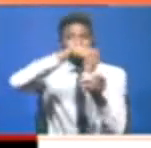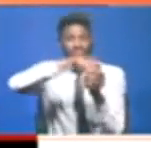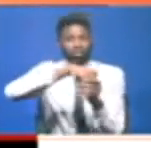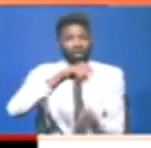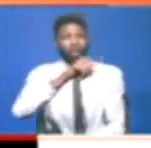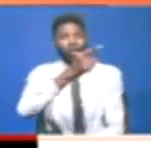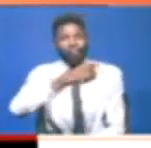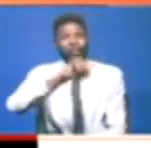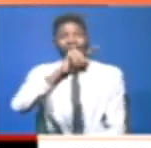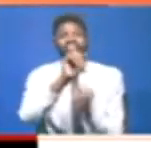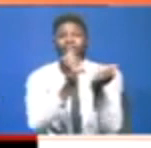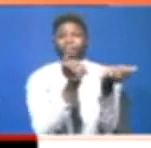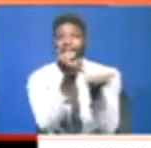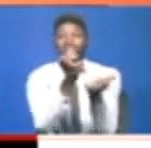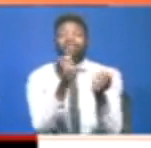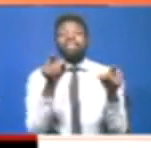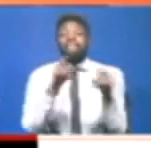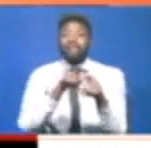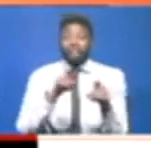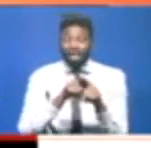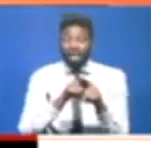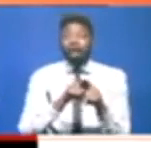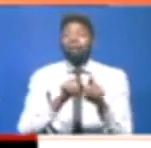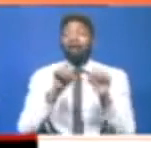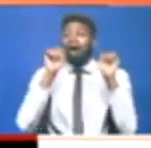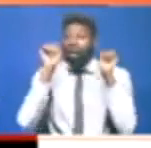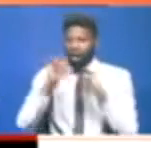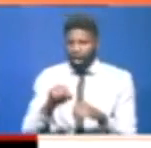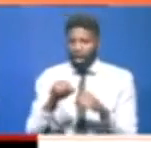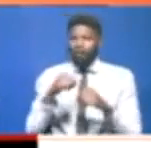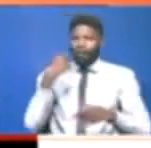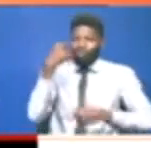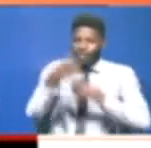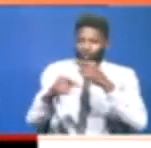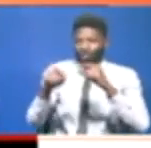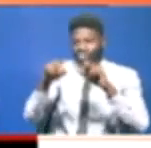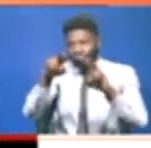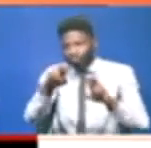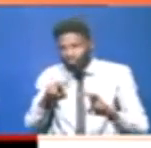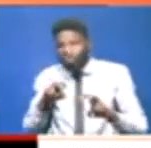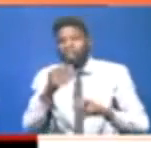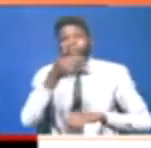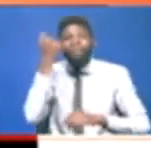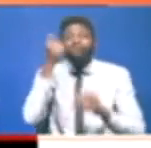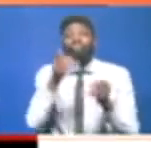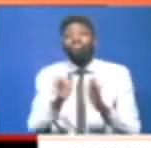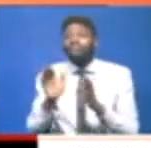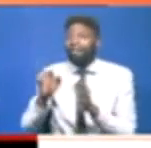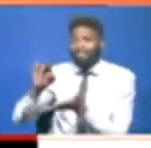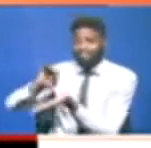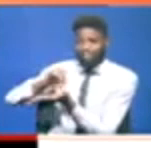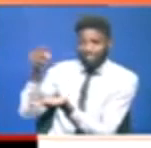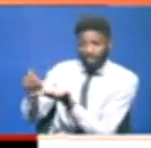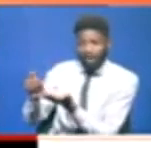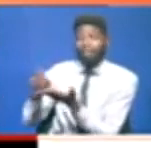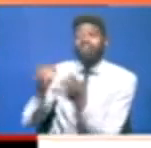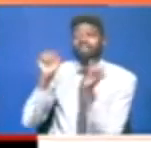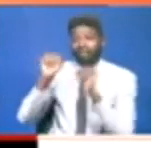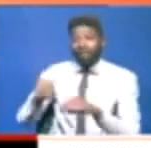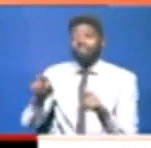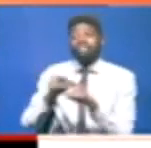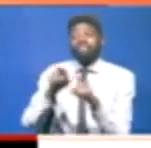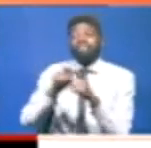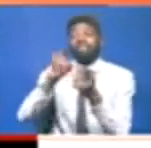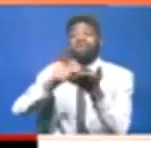channels. And also is they keep on to look at what are the best ways in which these funds can be funded. And at the same time,